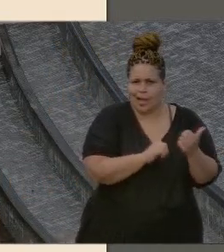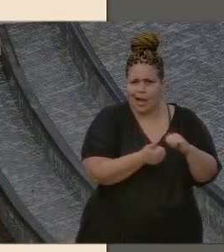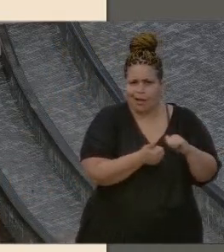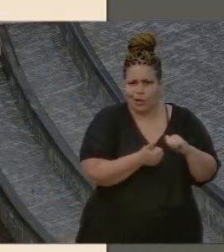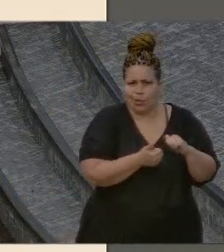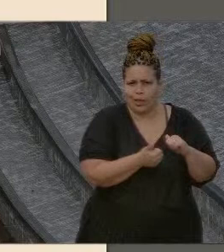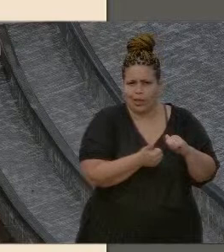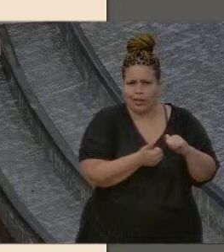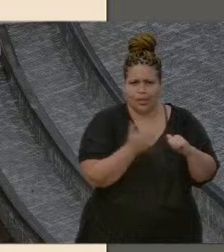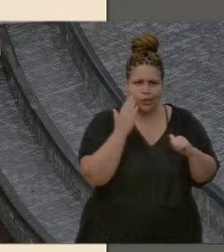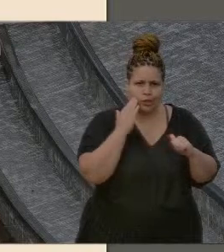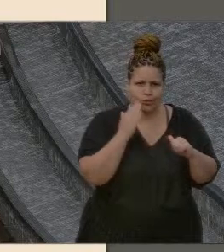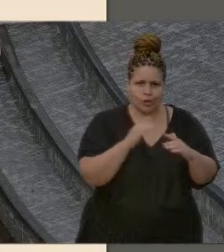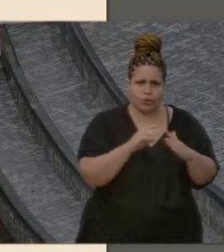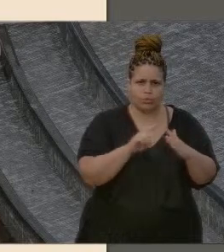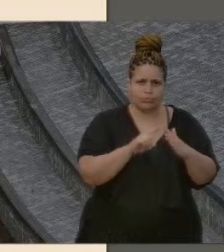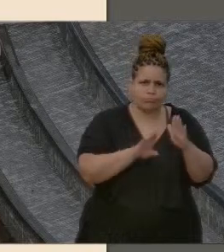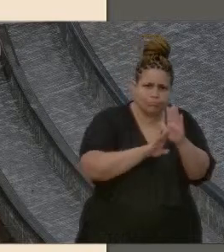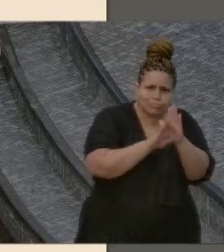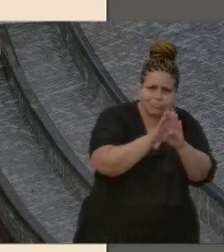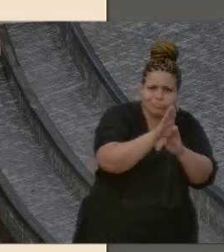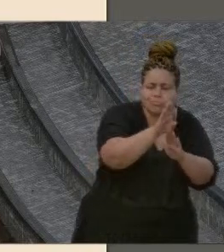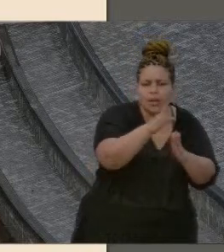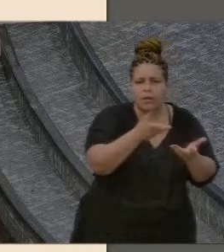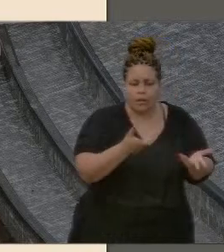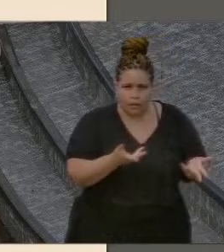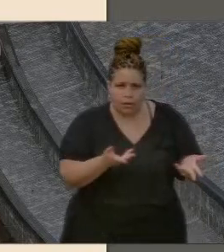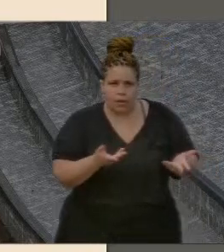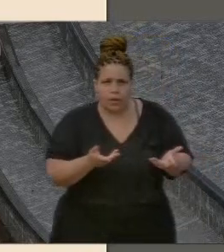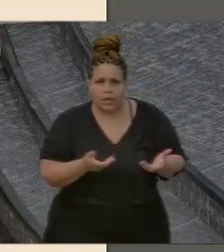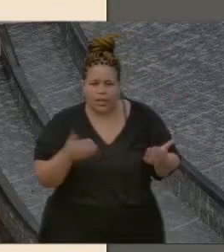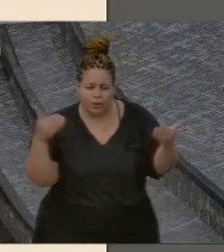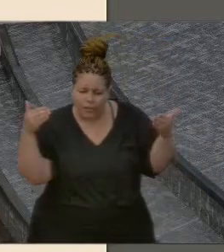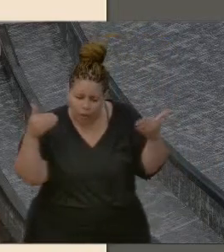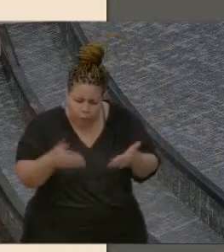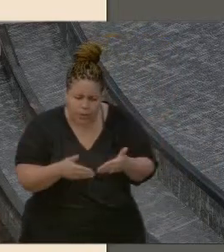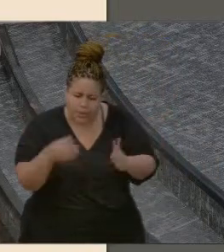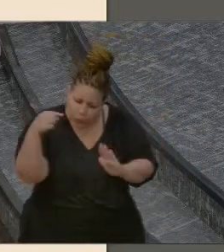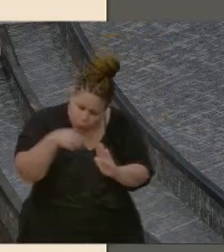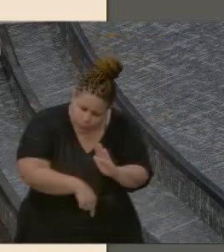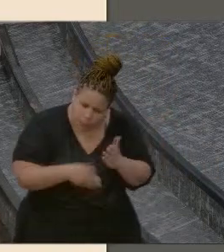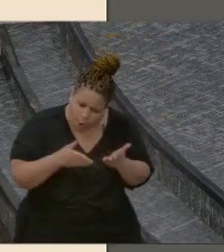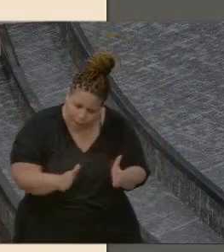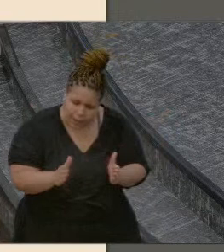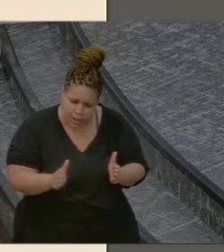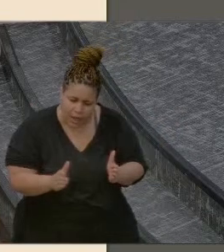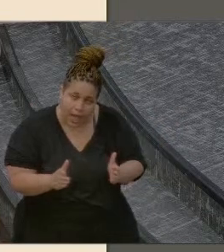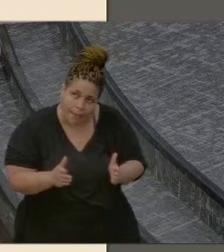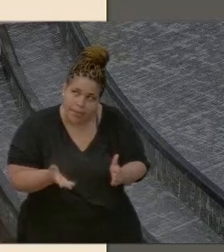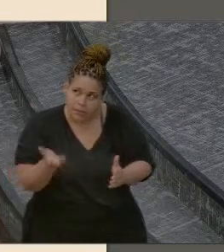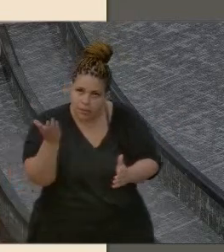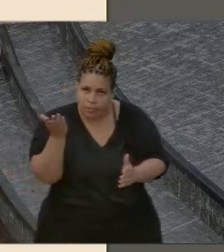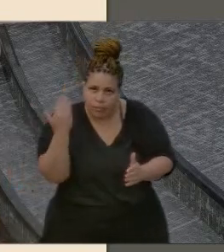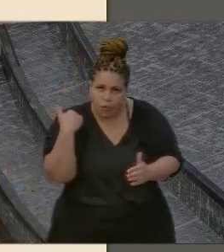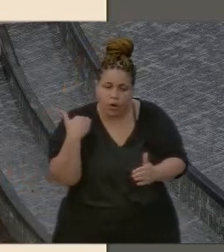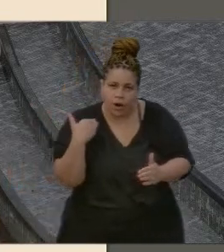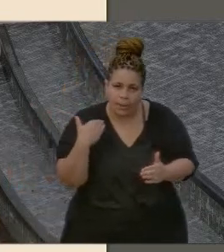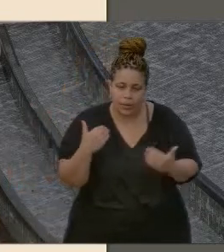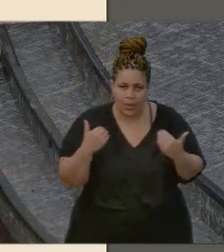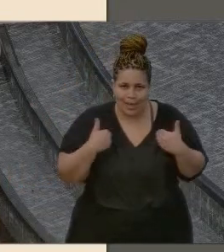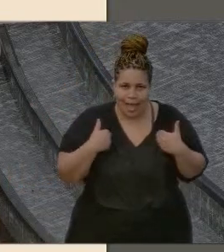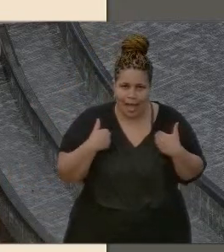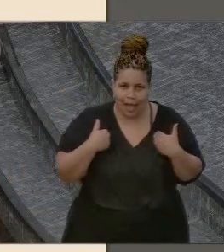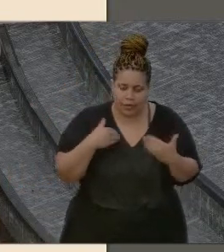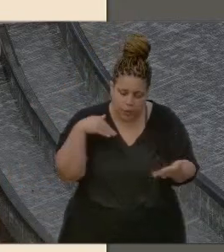is to start focusing more really intently, and we have, given by the visits and open up the lines